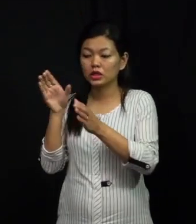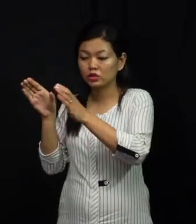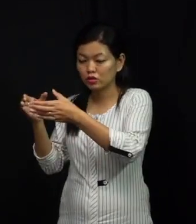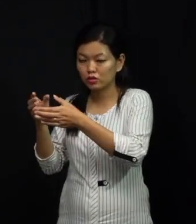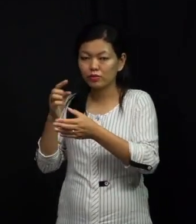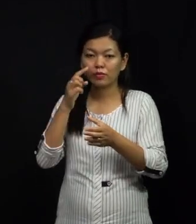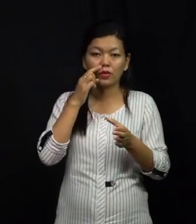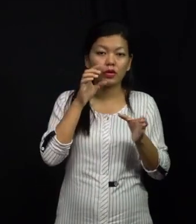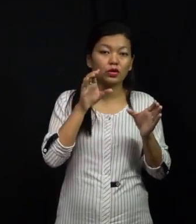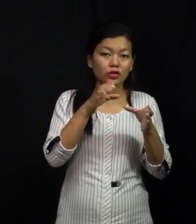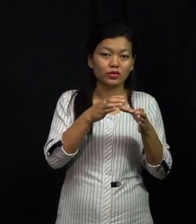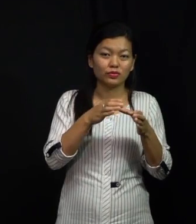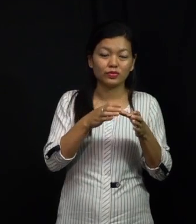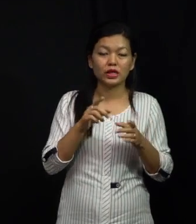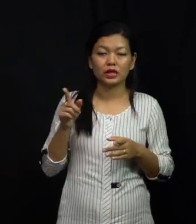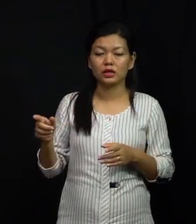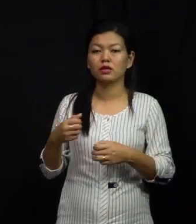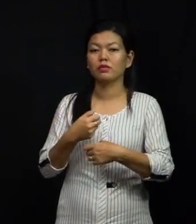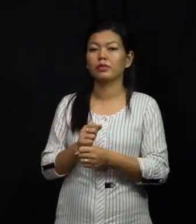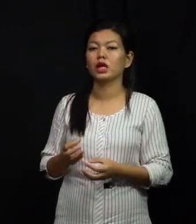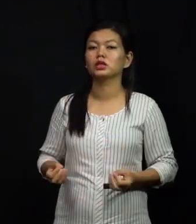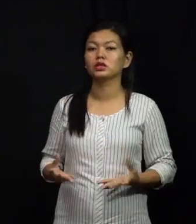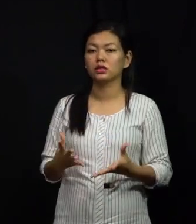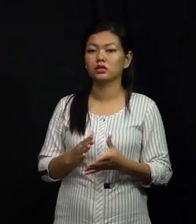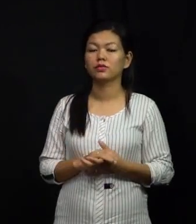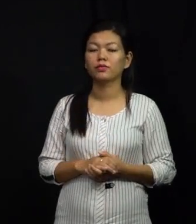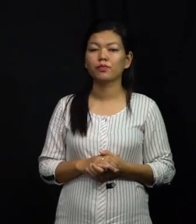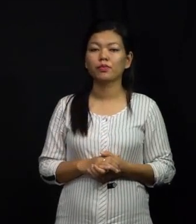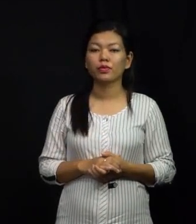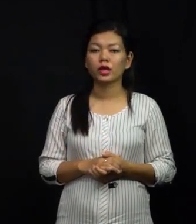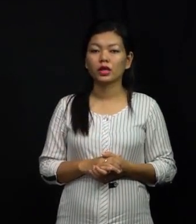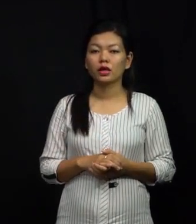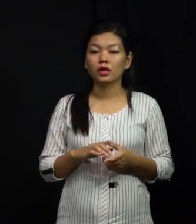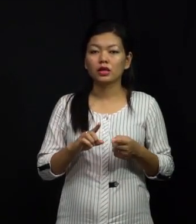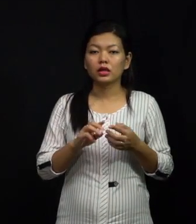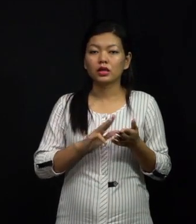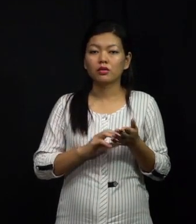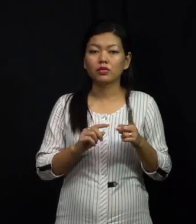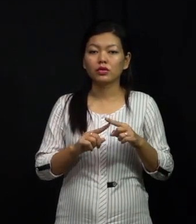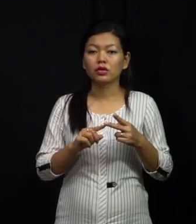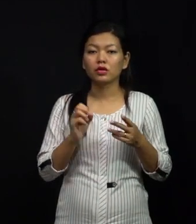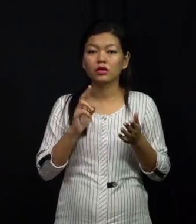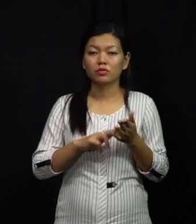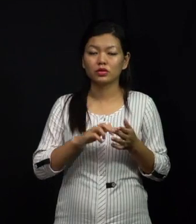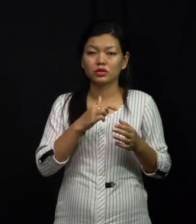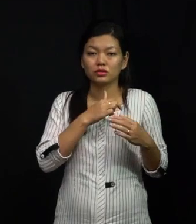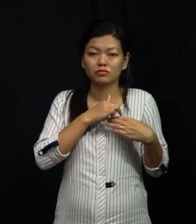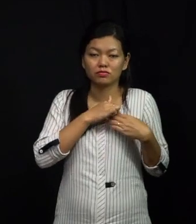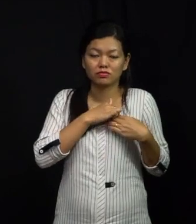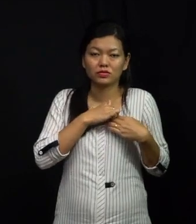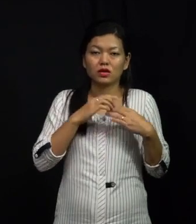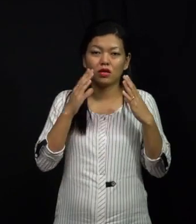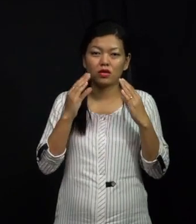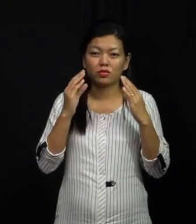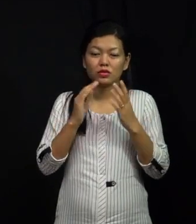are emotional development that occurs in this stage? The emotion is very stable. And then rational.